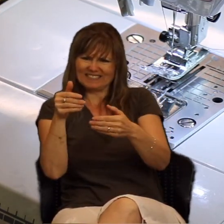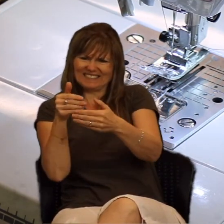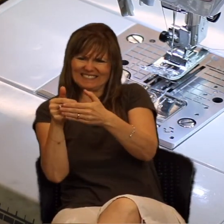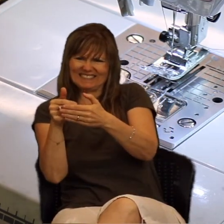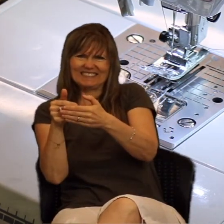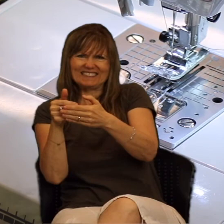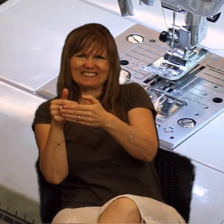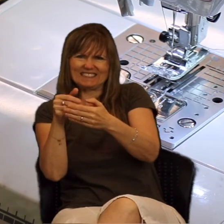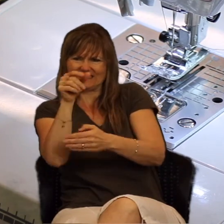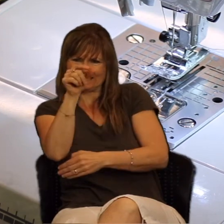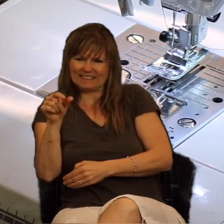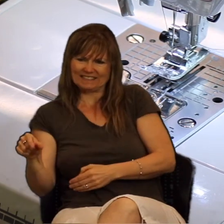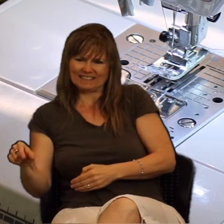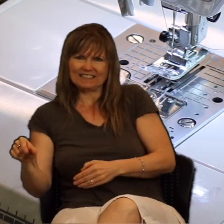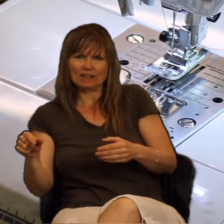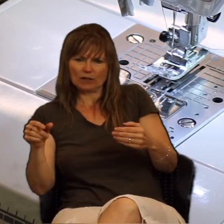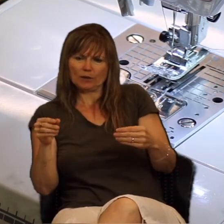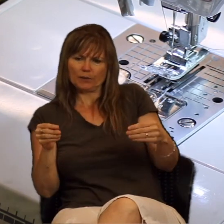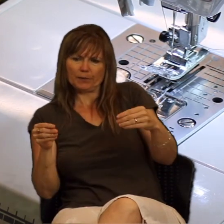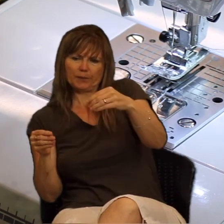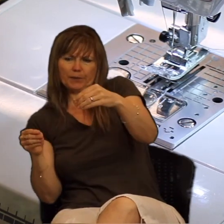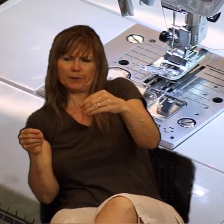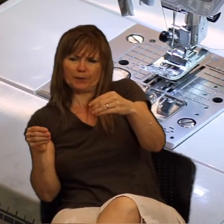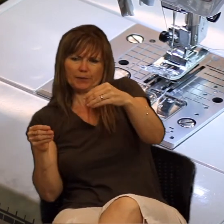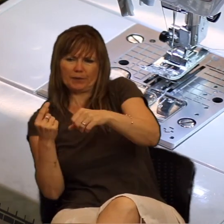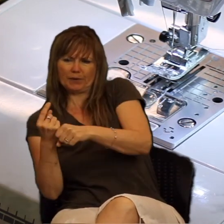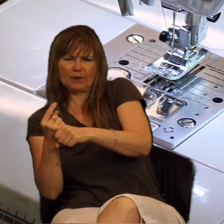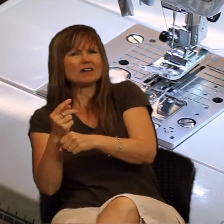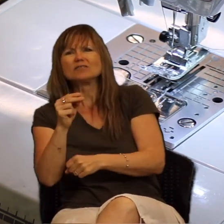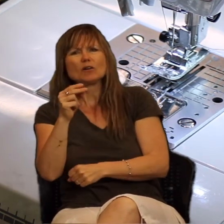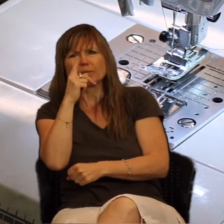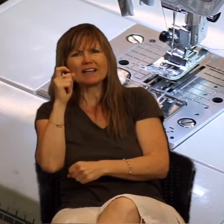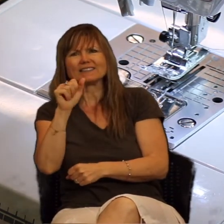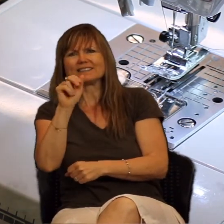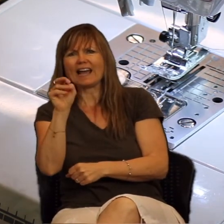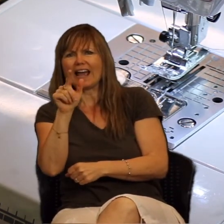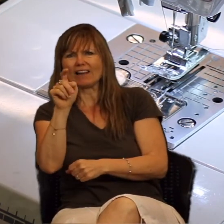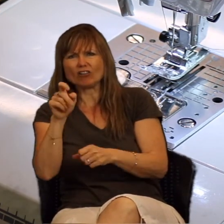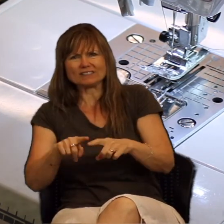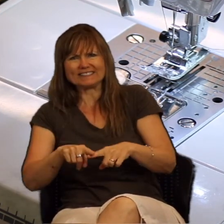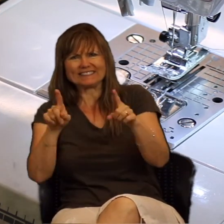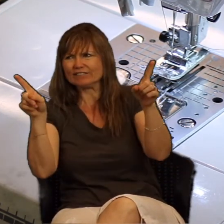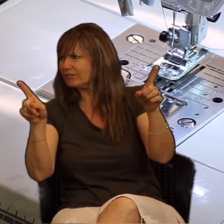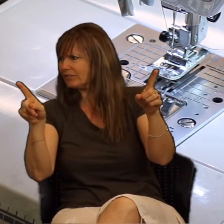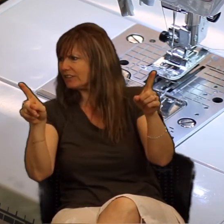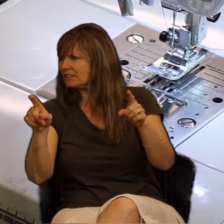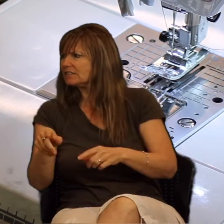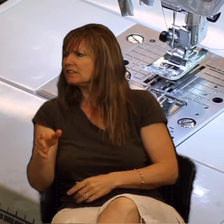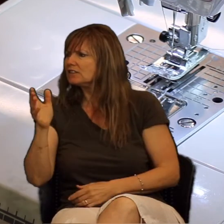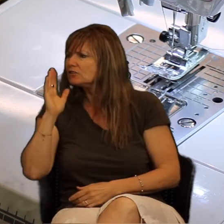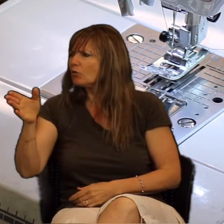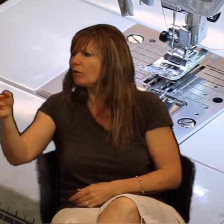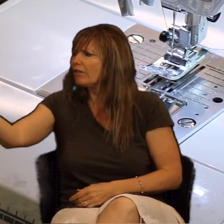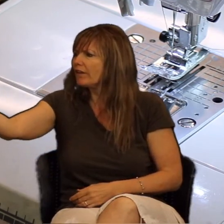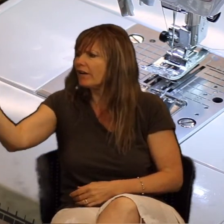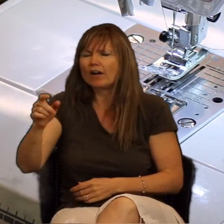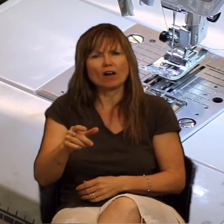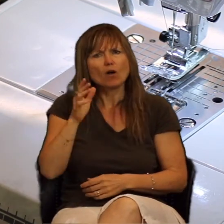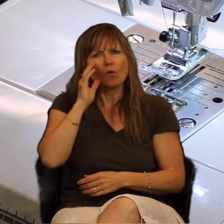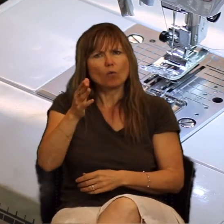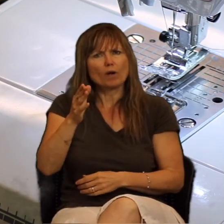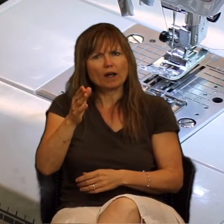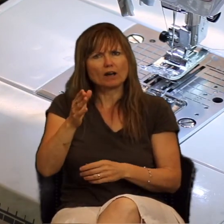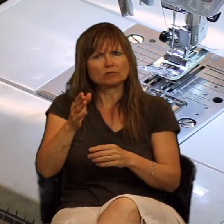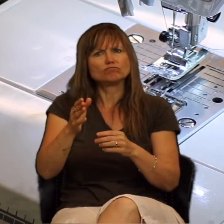skirt seam because it's at a bit of an angle. It's actually just going to be sitting completely flat against here. So we're going to be